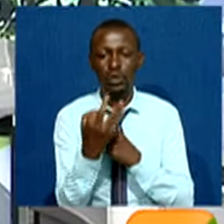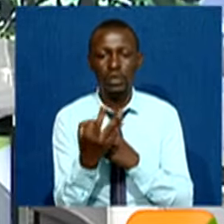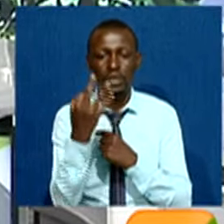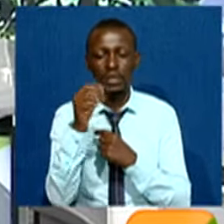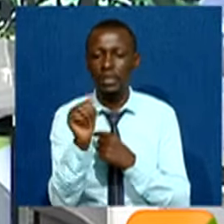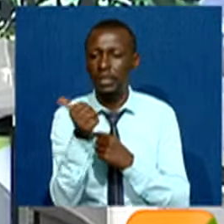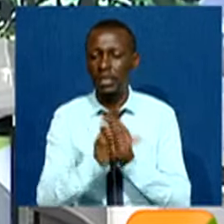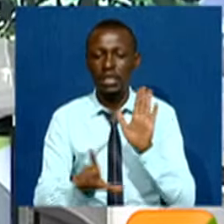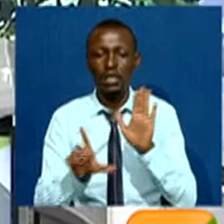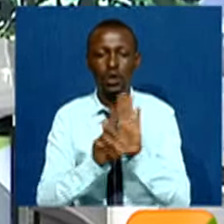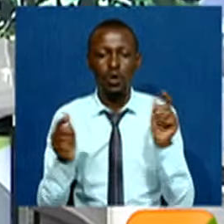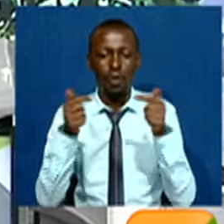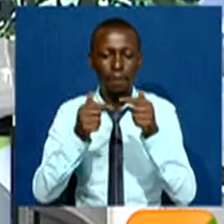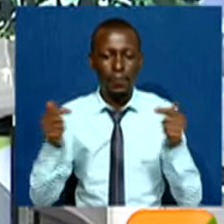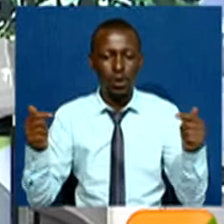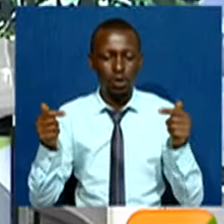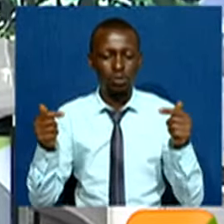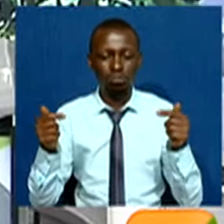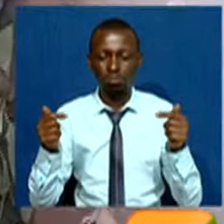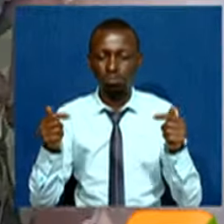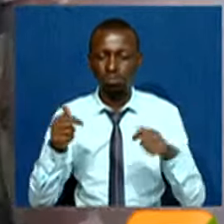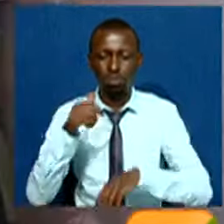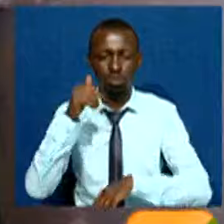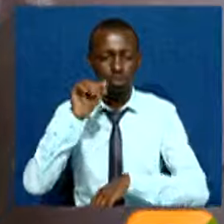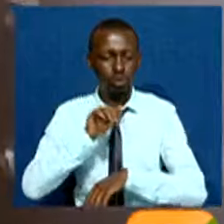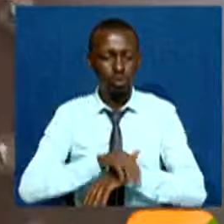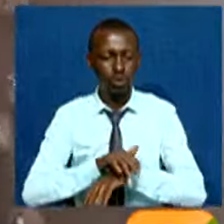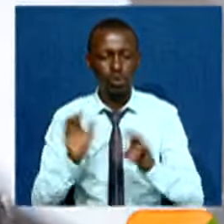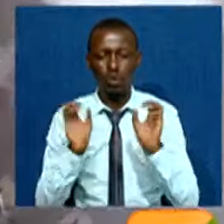legislation is null and void.